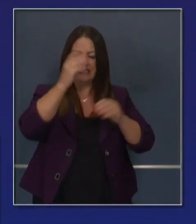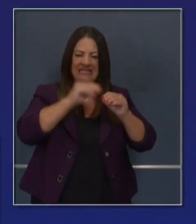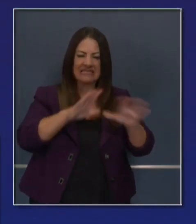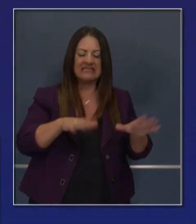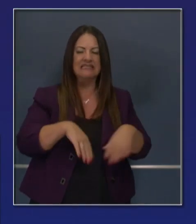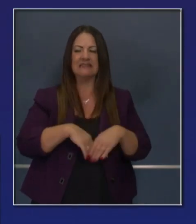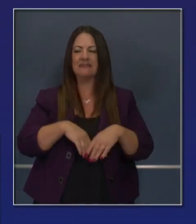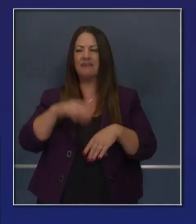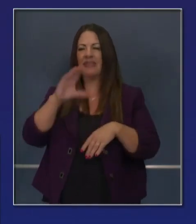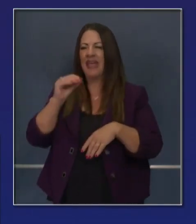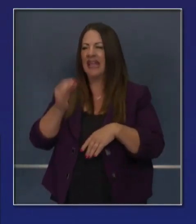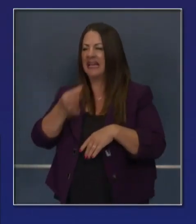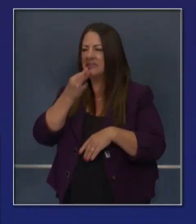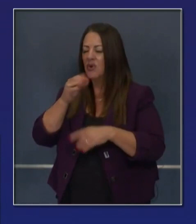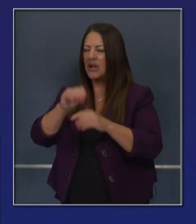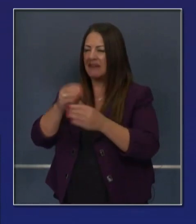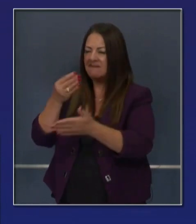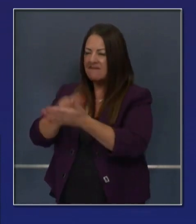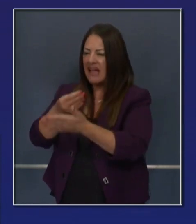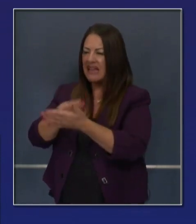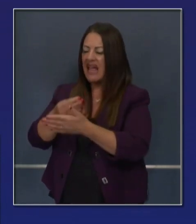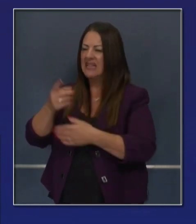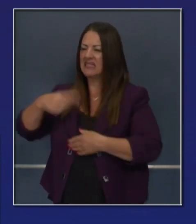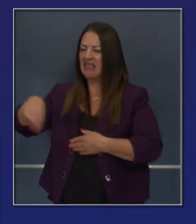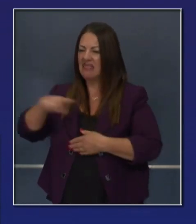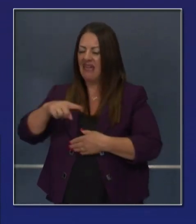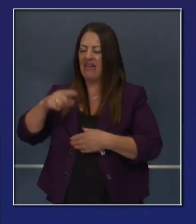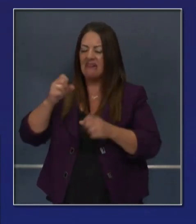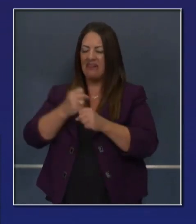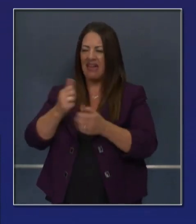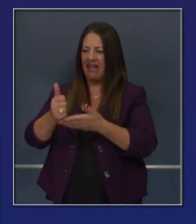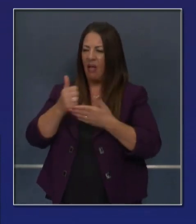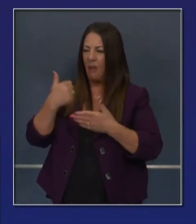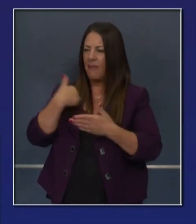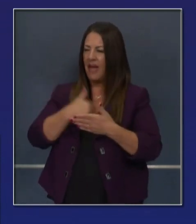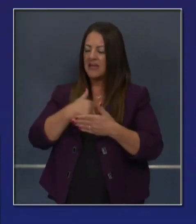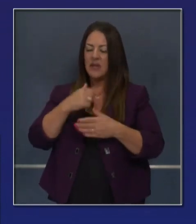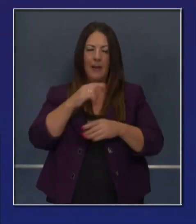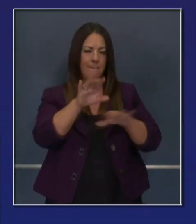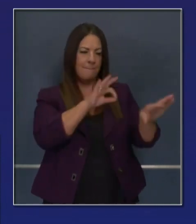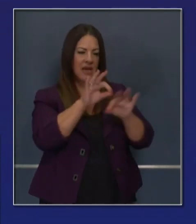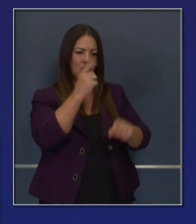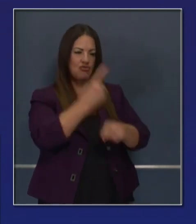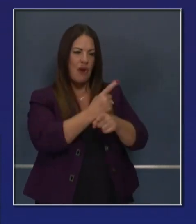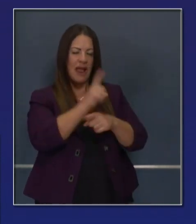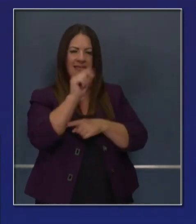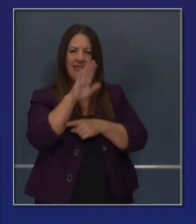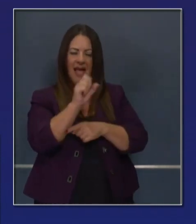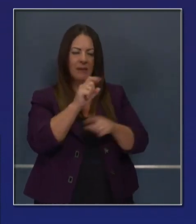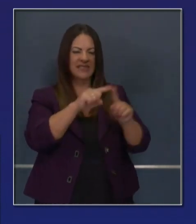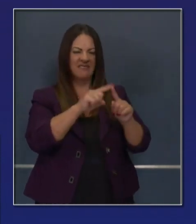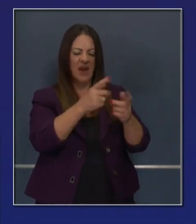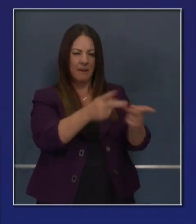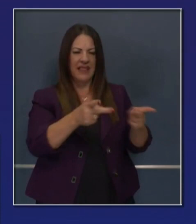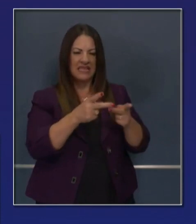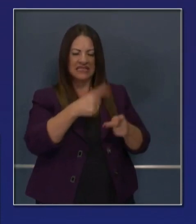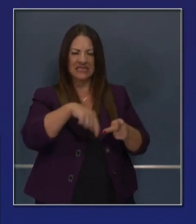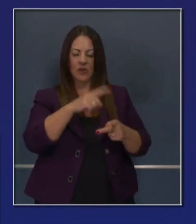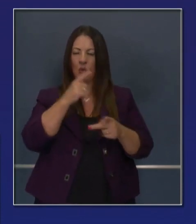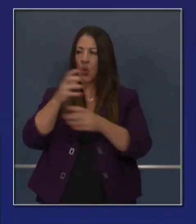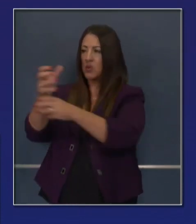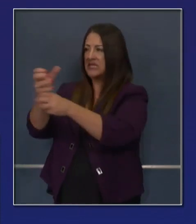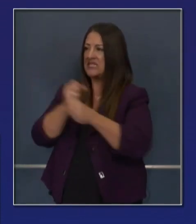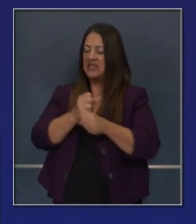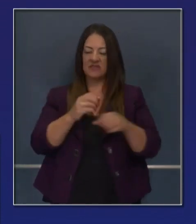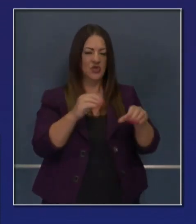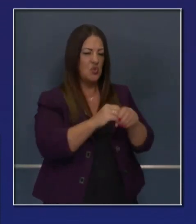have a sense of supply chains, and will look at the efficacy and safety of these vaccine trials, not just in terms of the vaccine itself, but